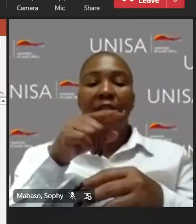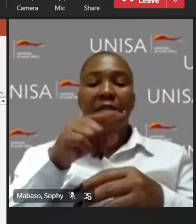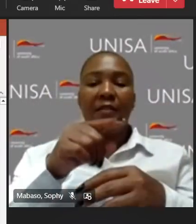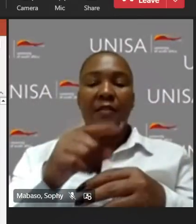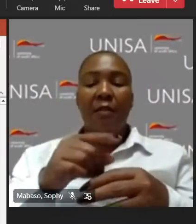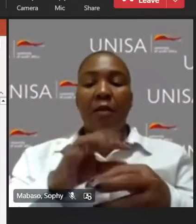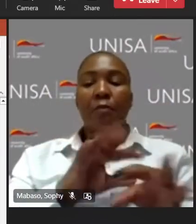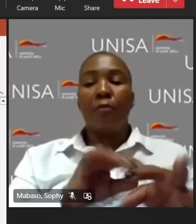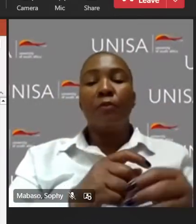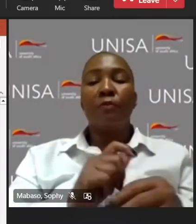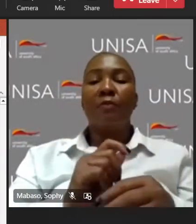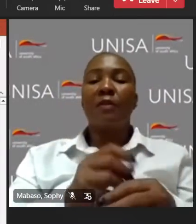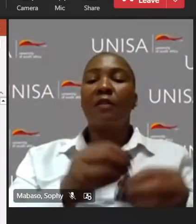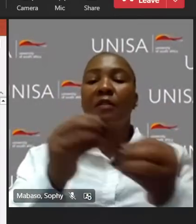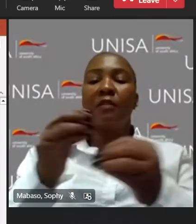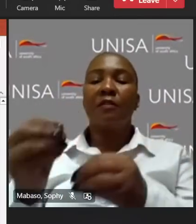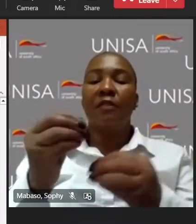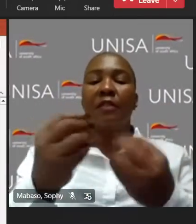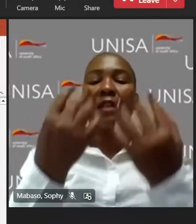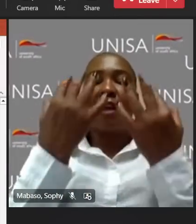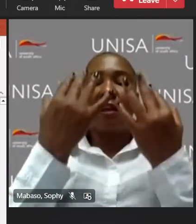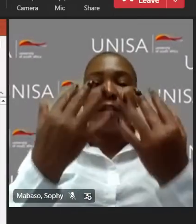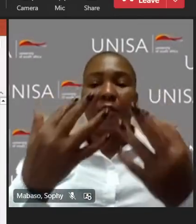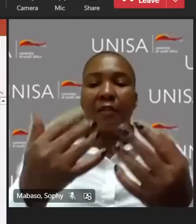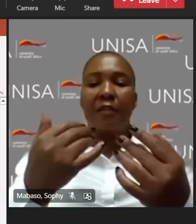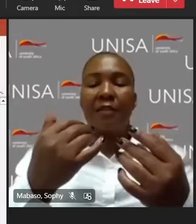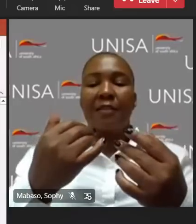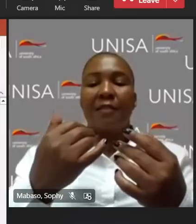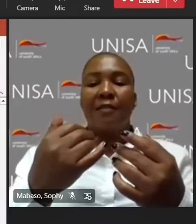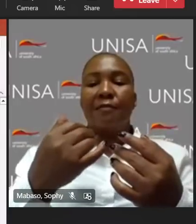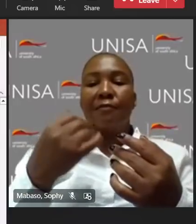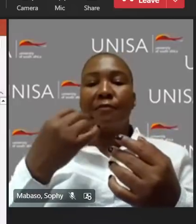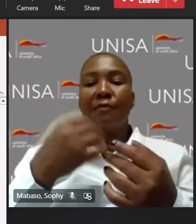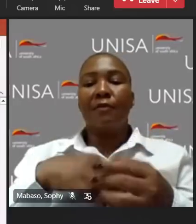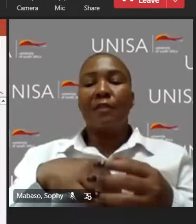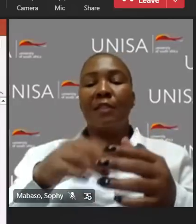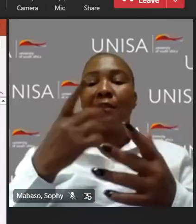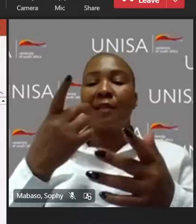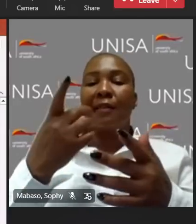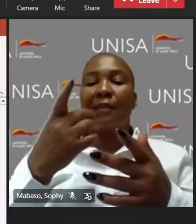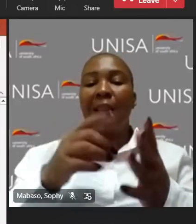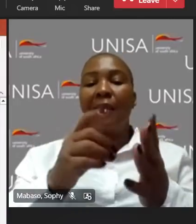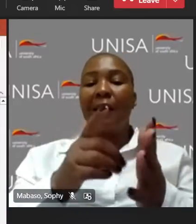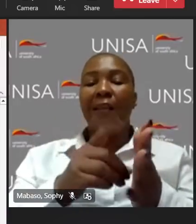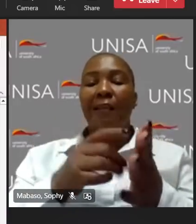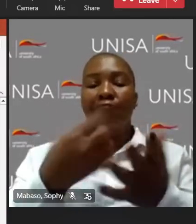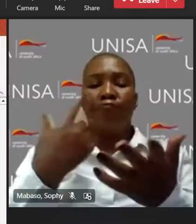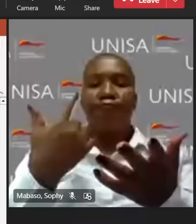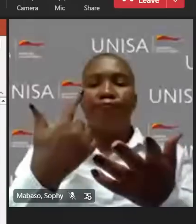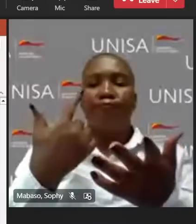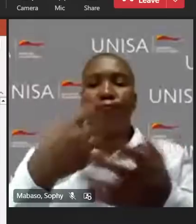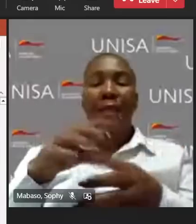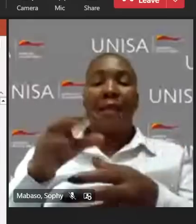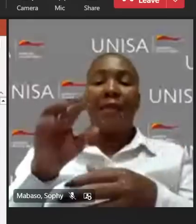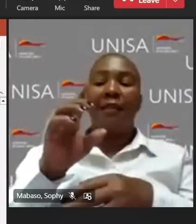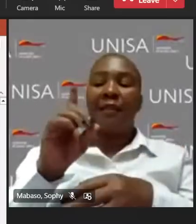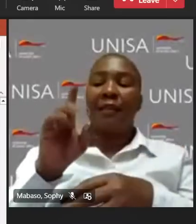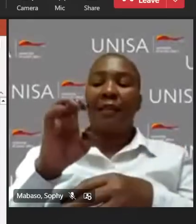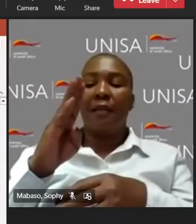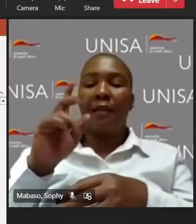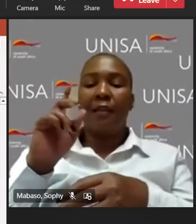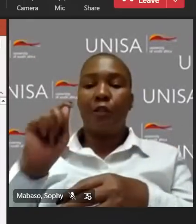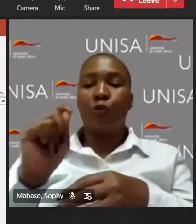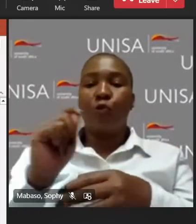over your account to the debt collectors. And the next slide has the name of the debt collectors that